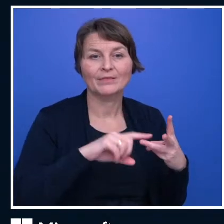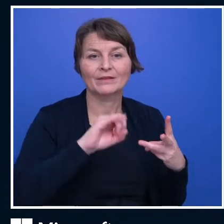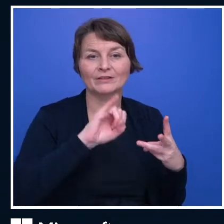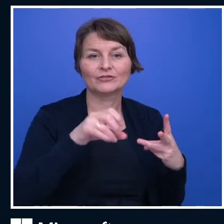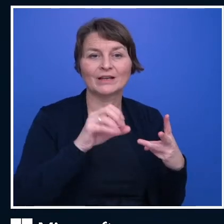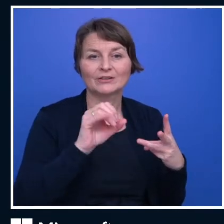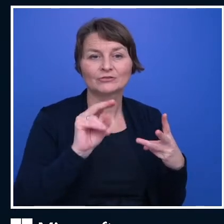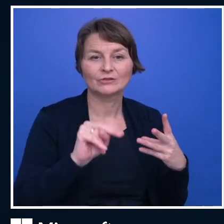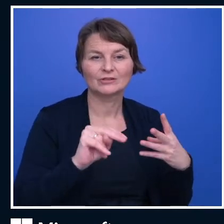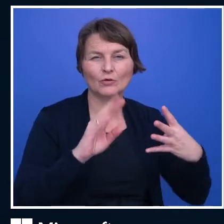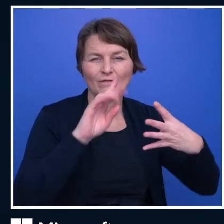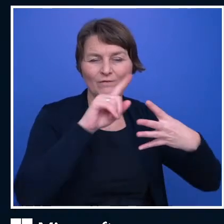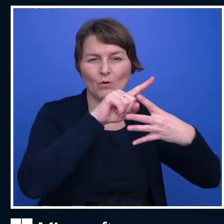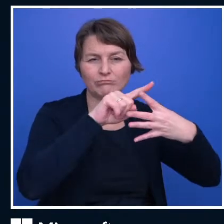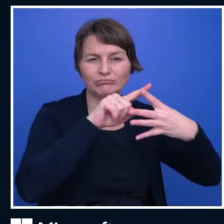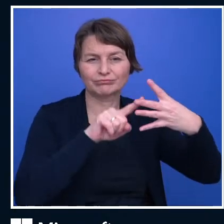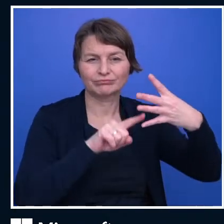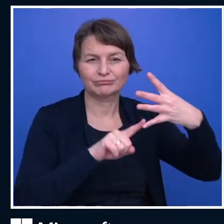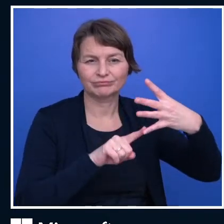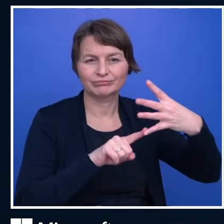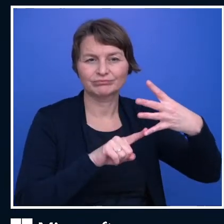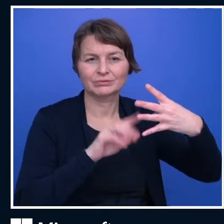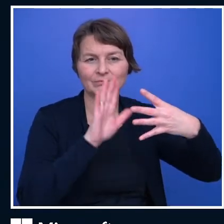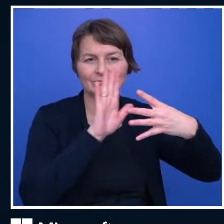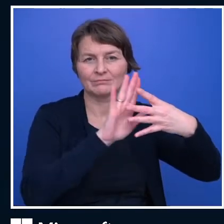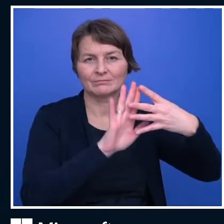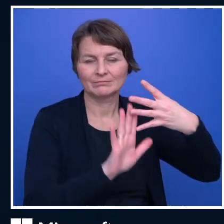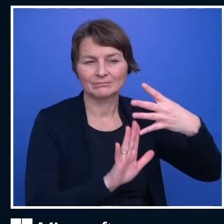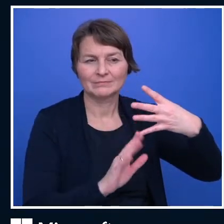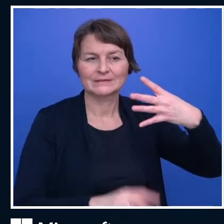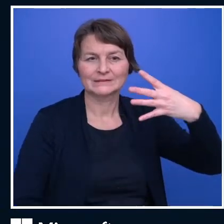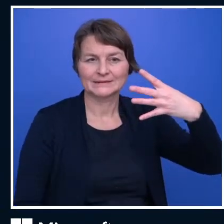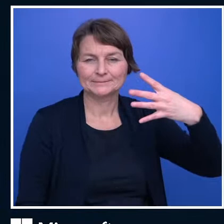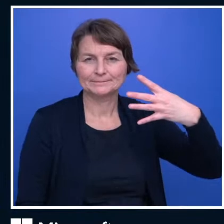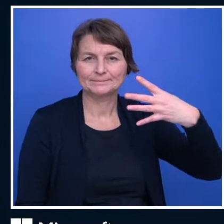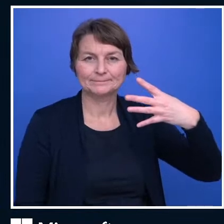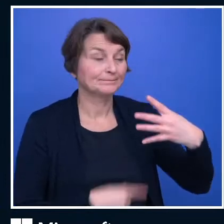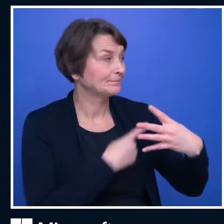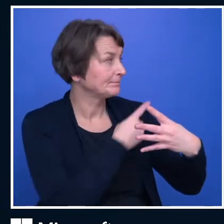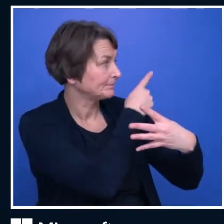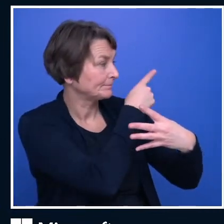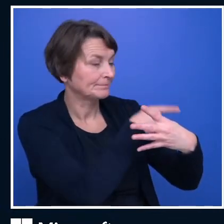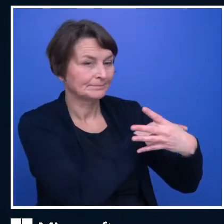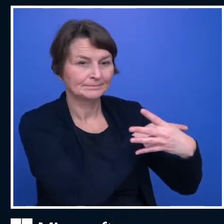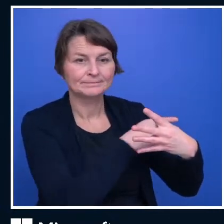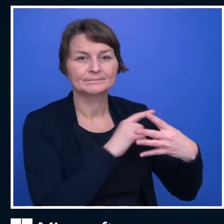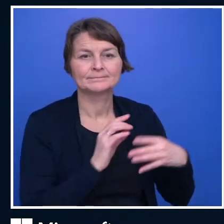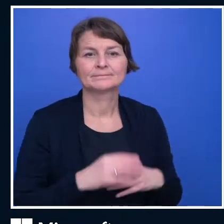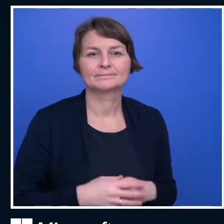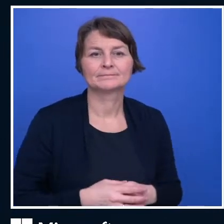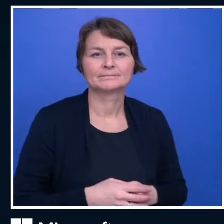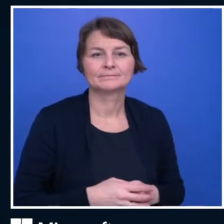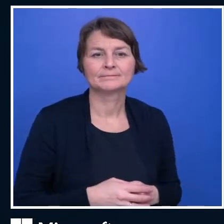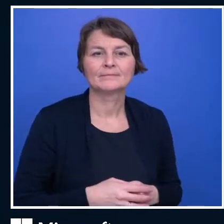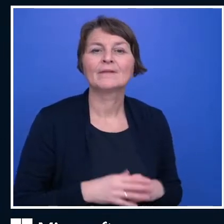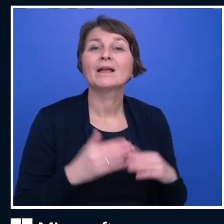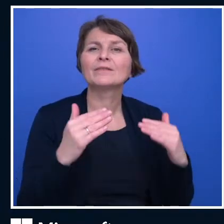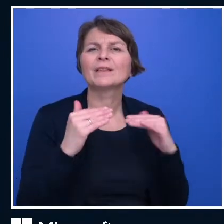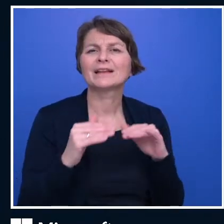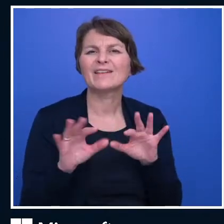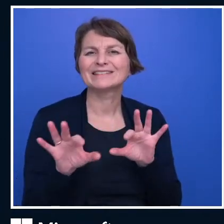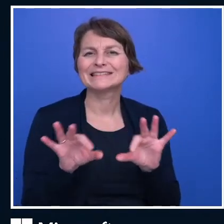and we have sample rate here. So sample rate is an important component